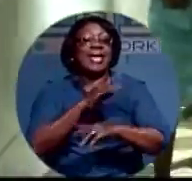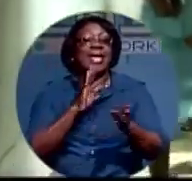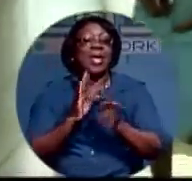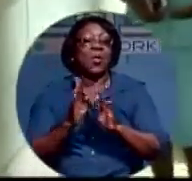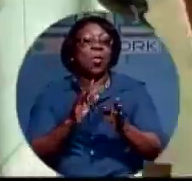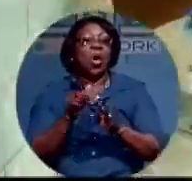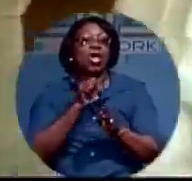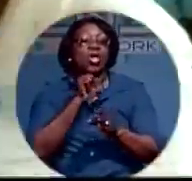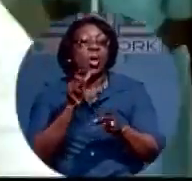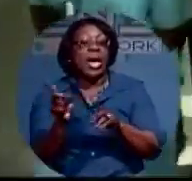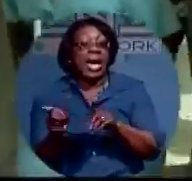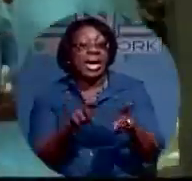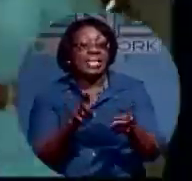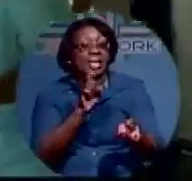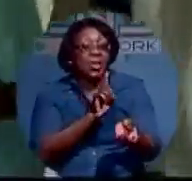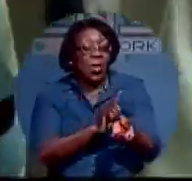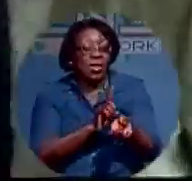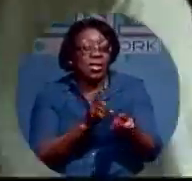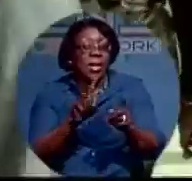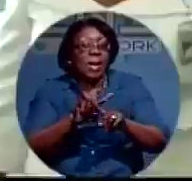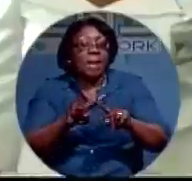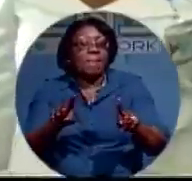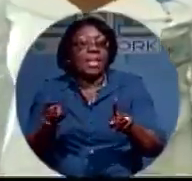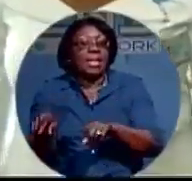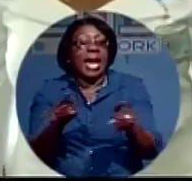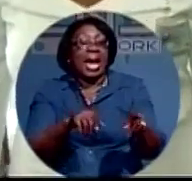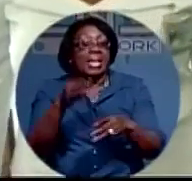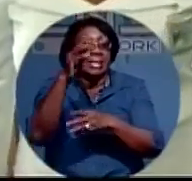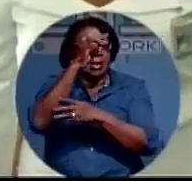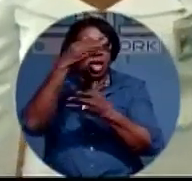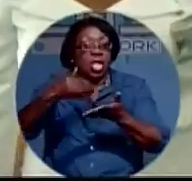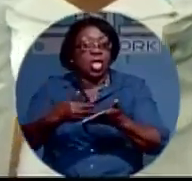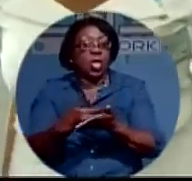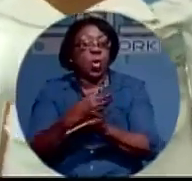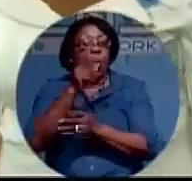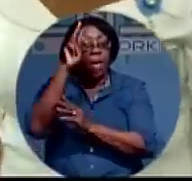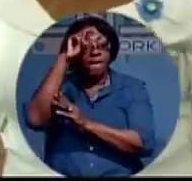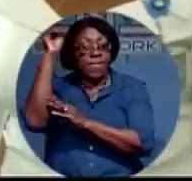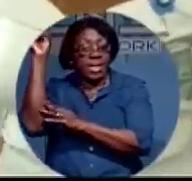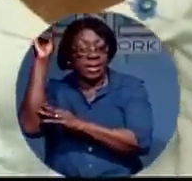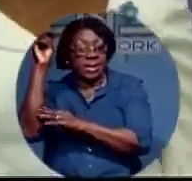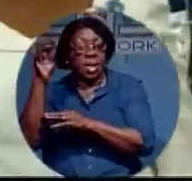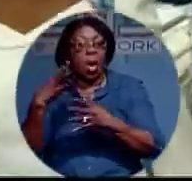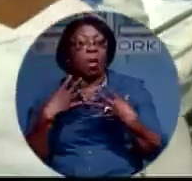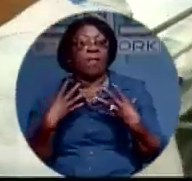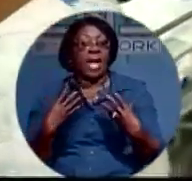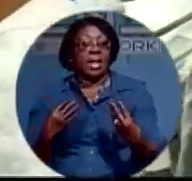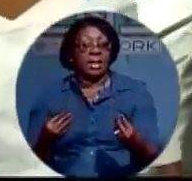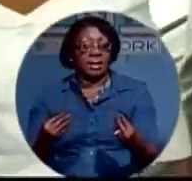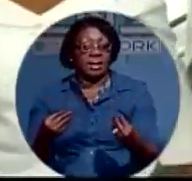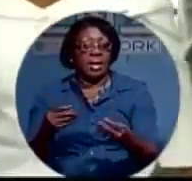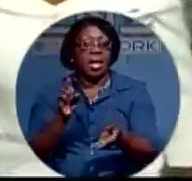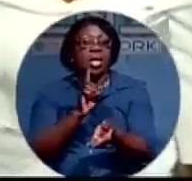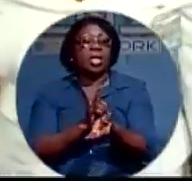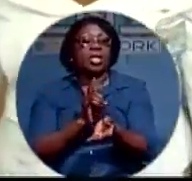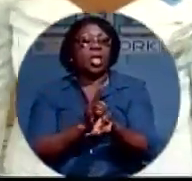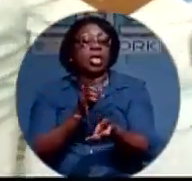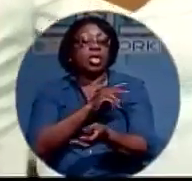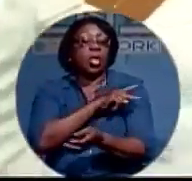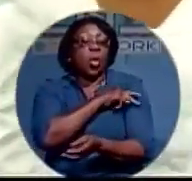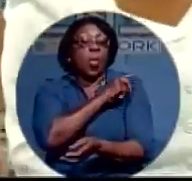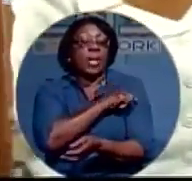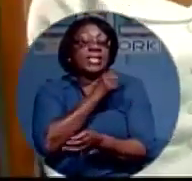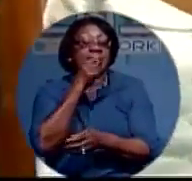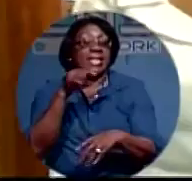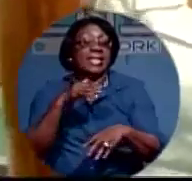of the facility in another capacity, this time as the new Minister of Health. Dr. Gomez says he's committed to building on